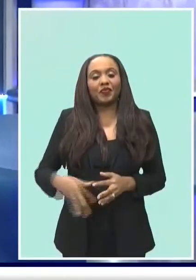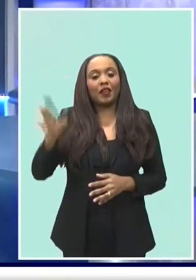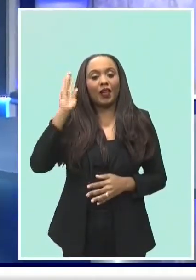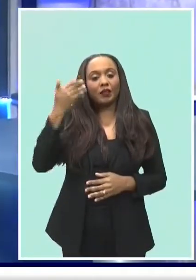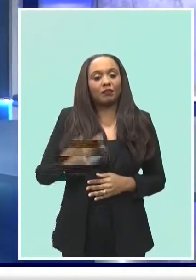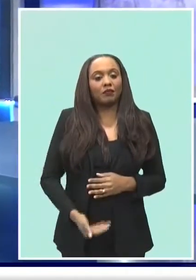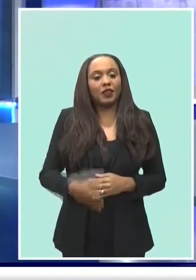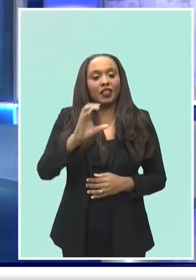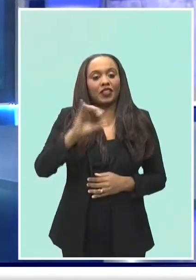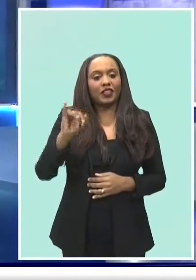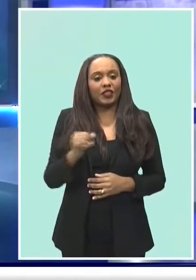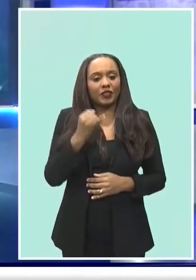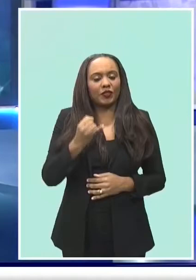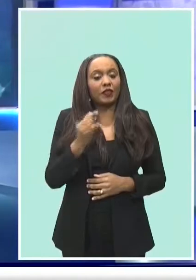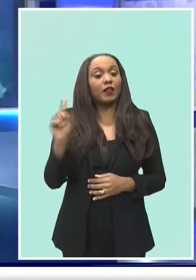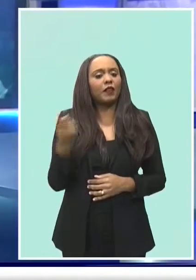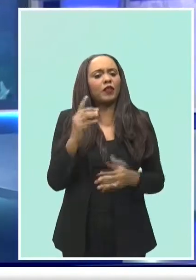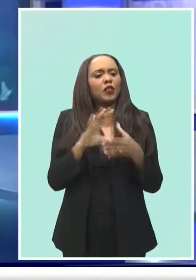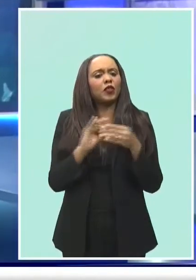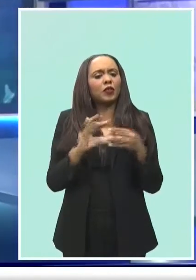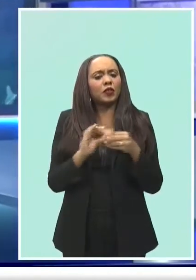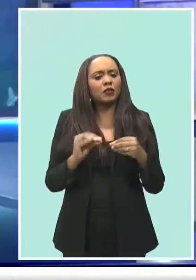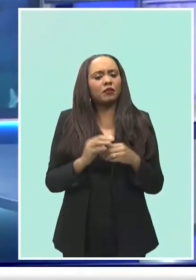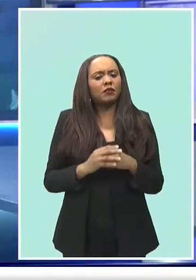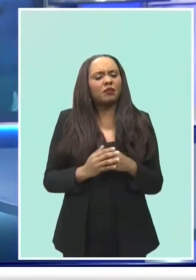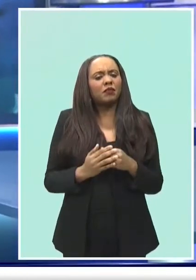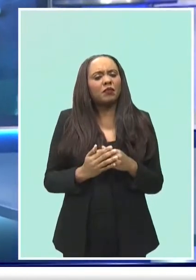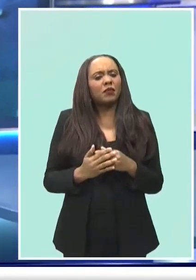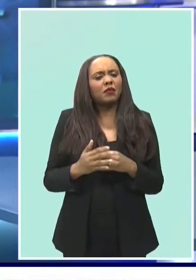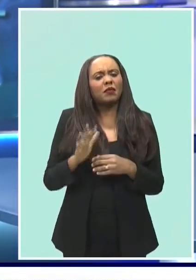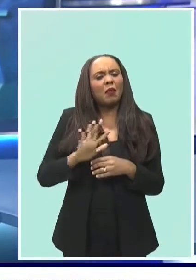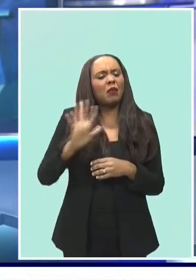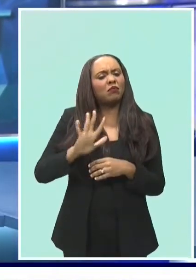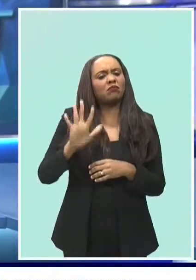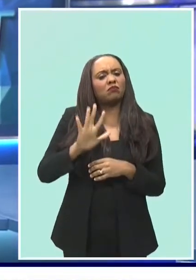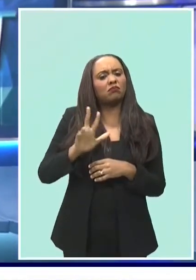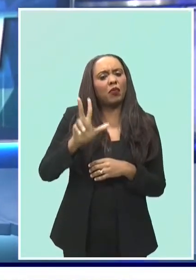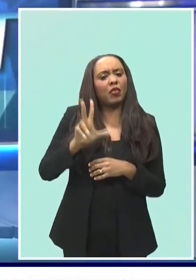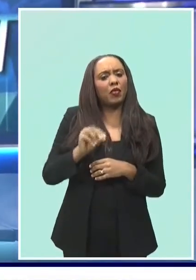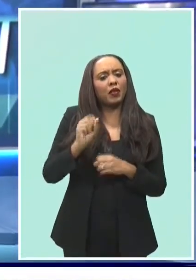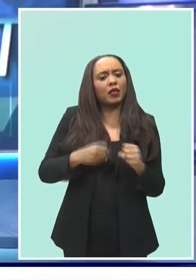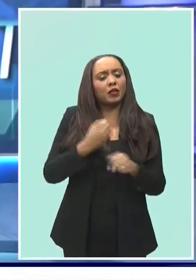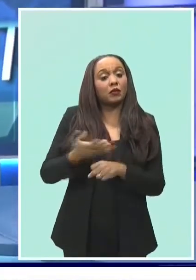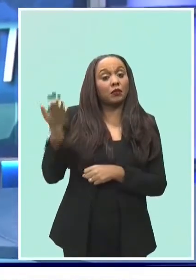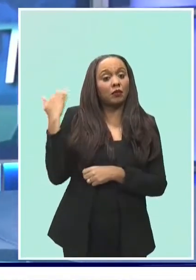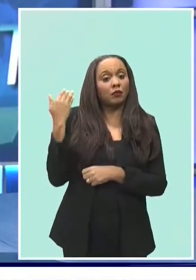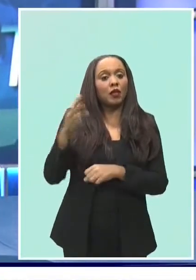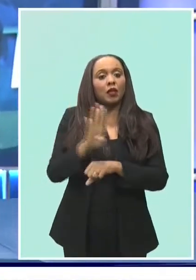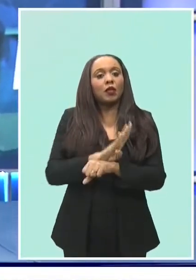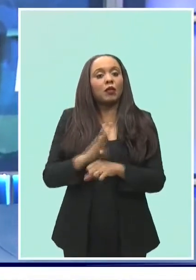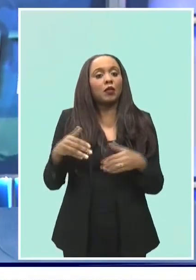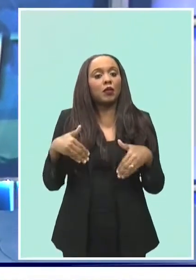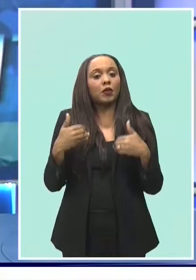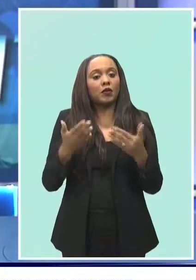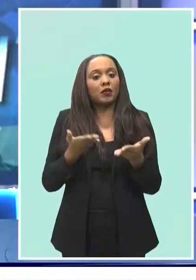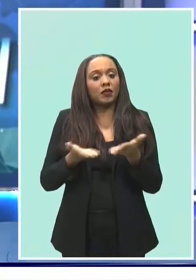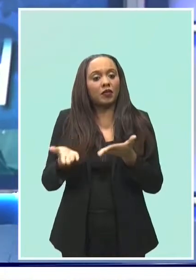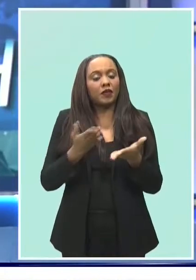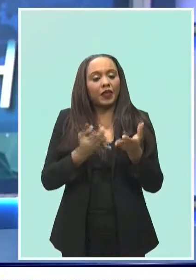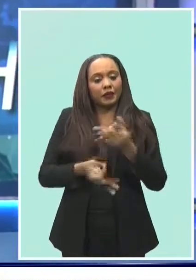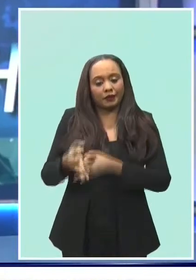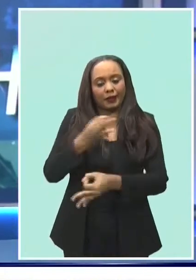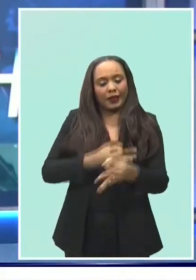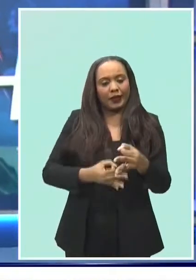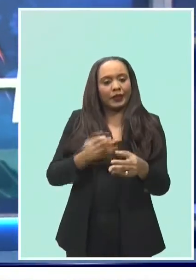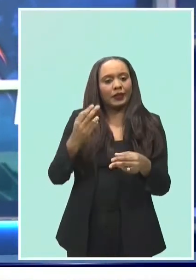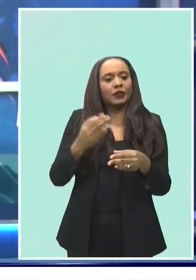I am Shane Jones, leading the news at 7. After almost 30 years, the Barbados Youth Service has been replaced by the